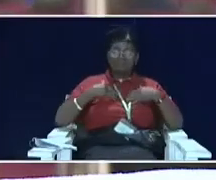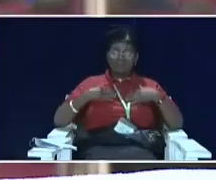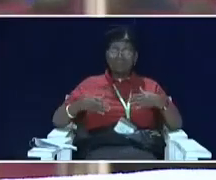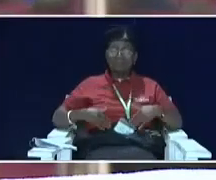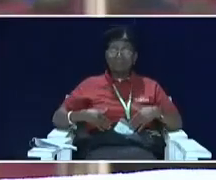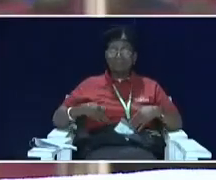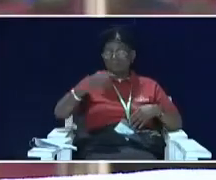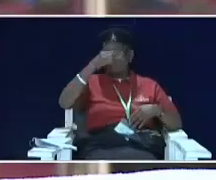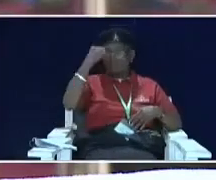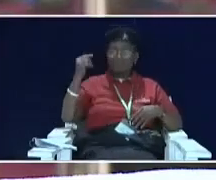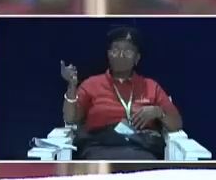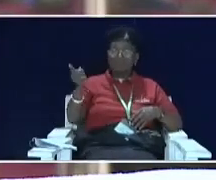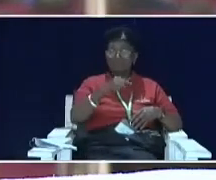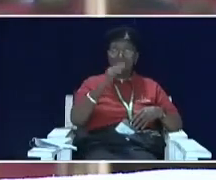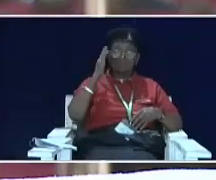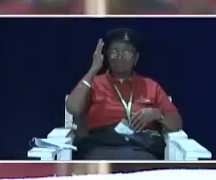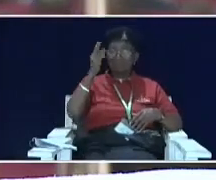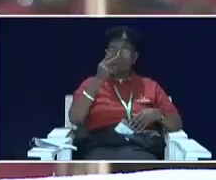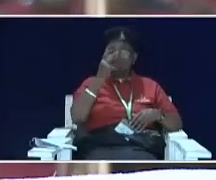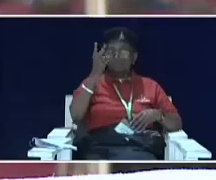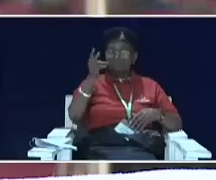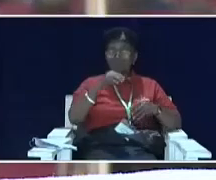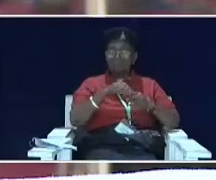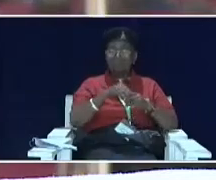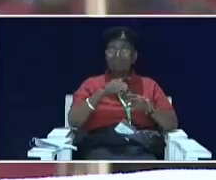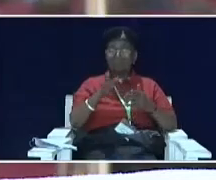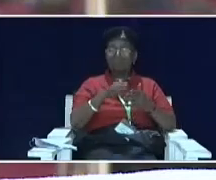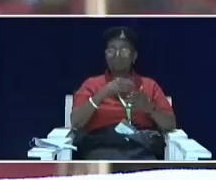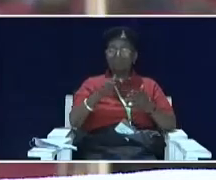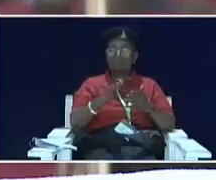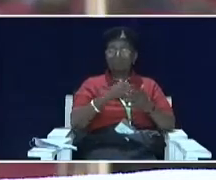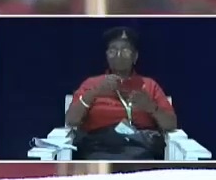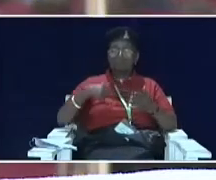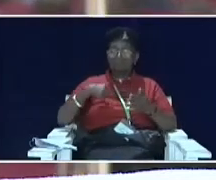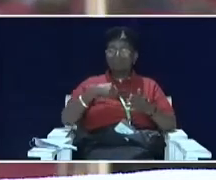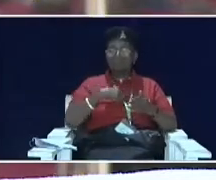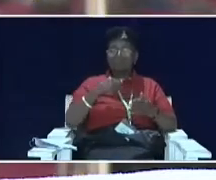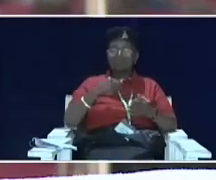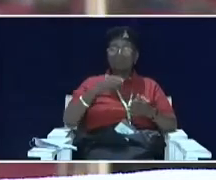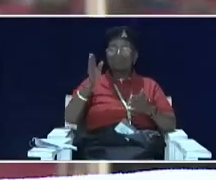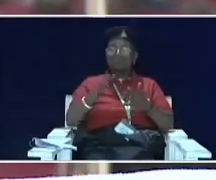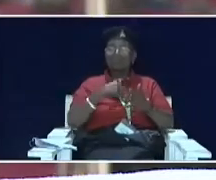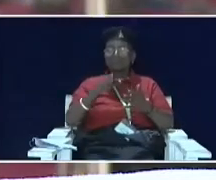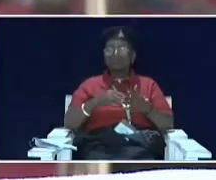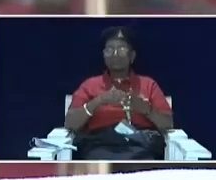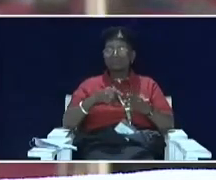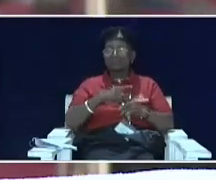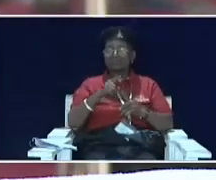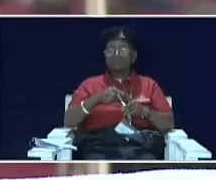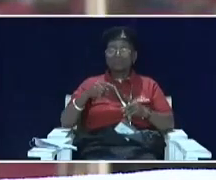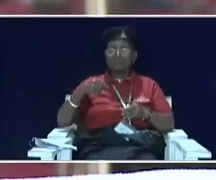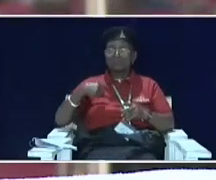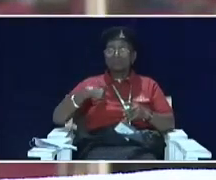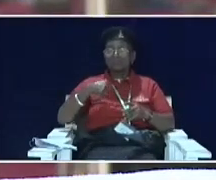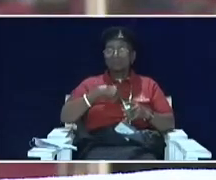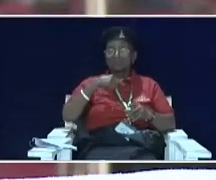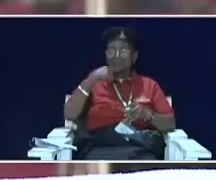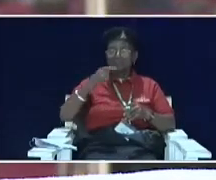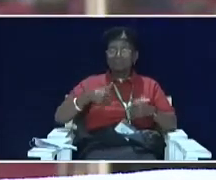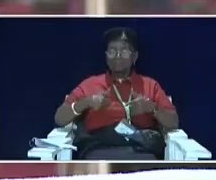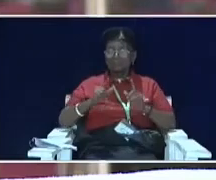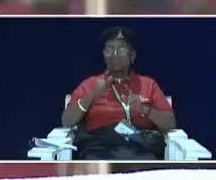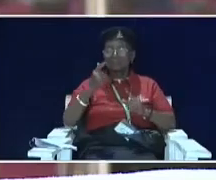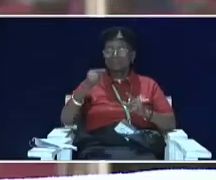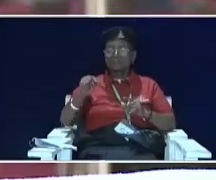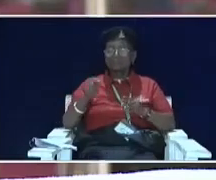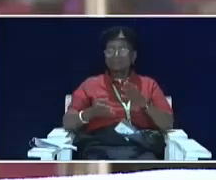because you see in the song we sang, when we say fire, let the fire fall, let it